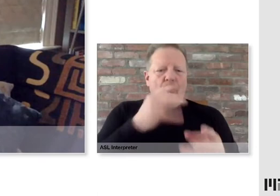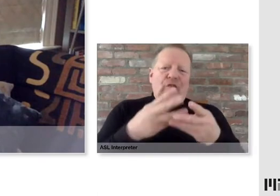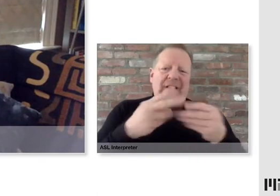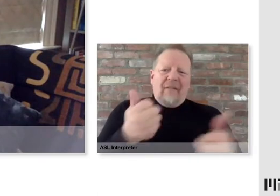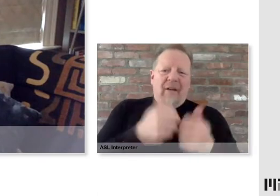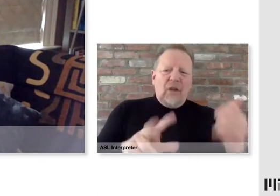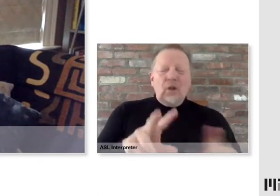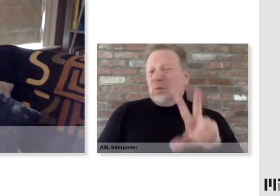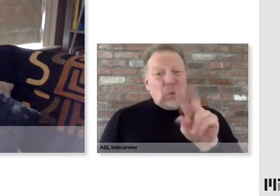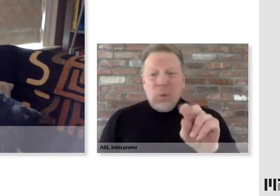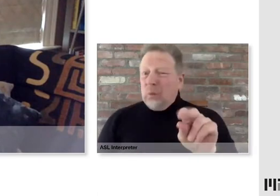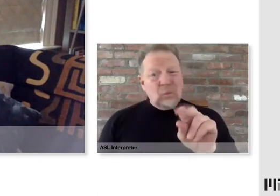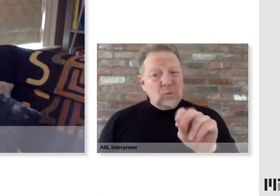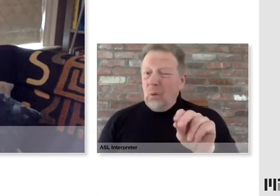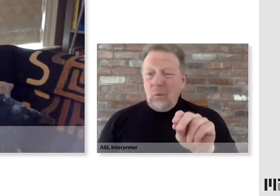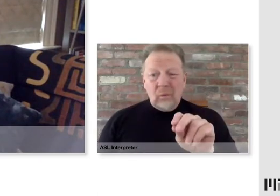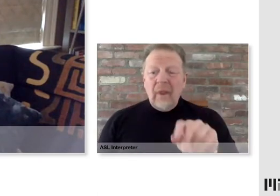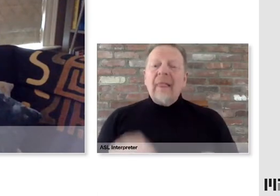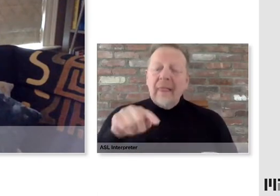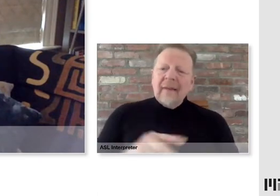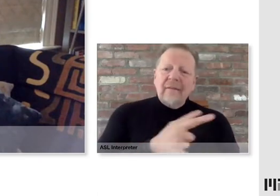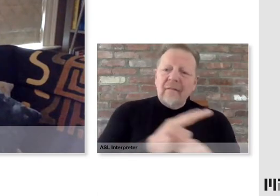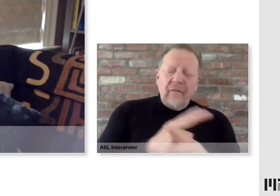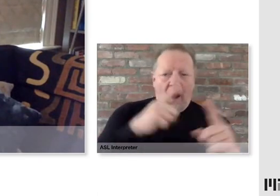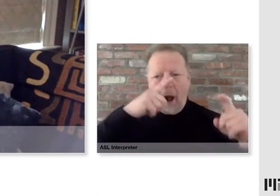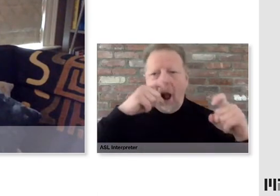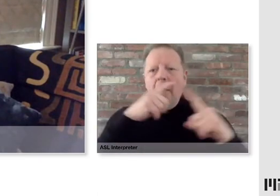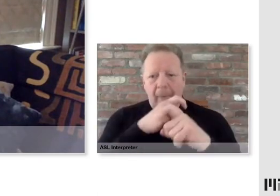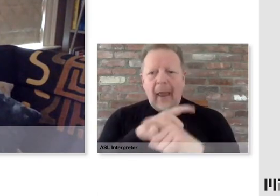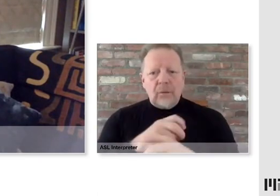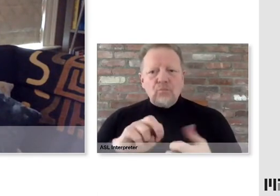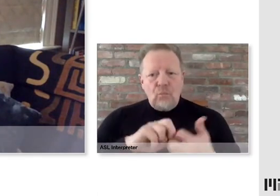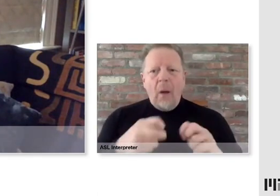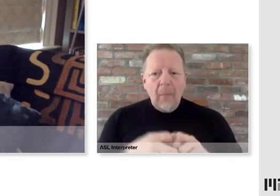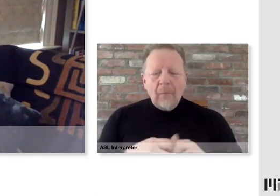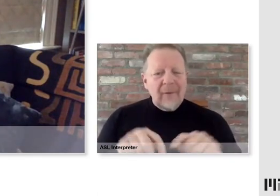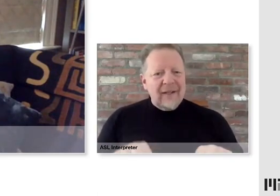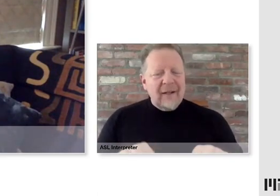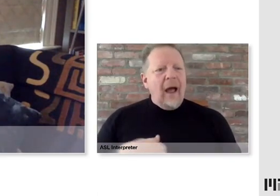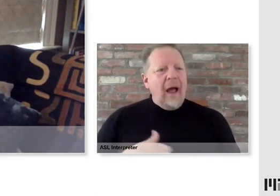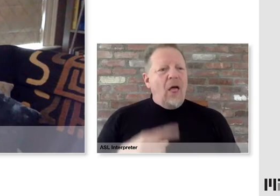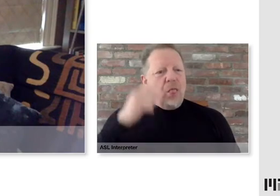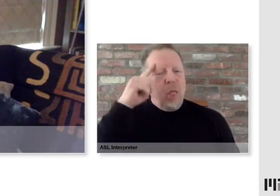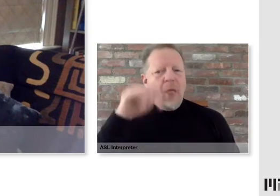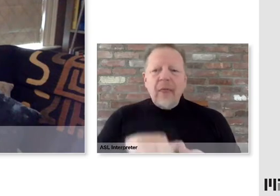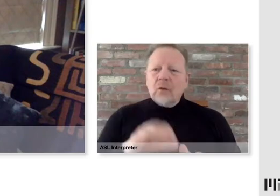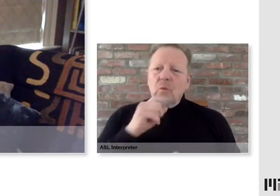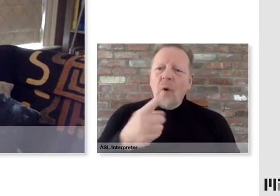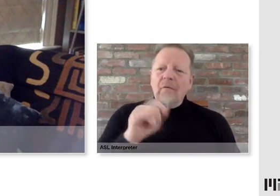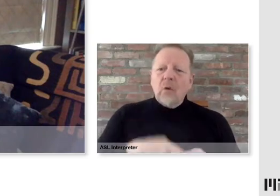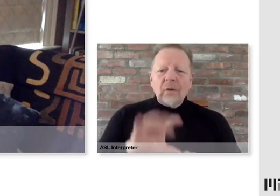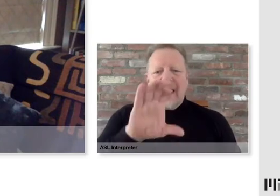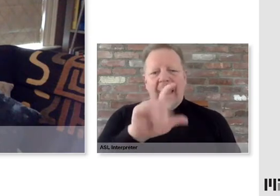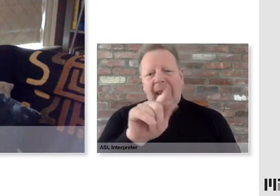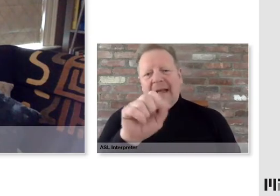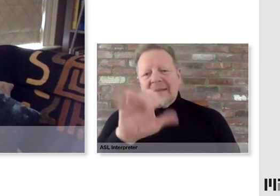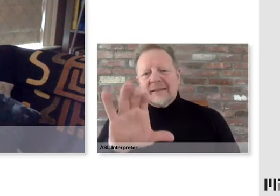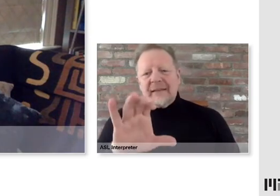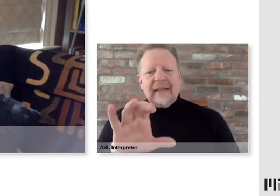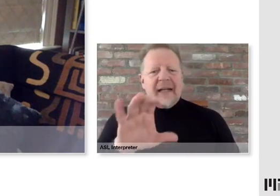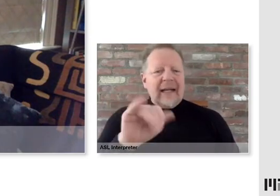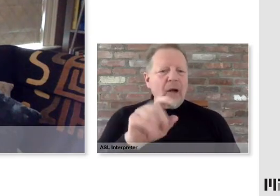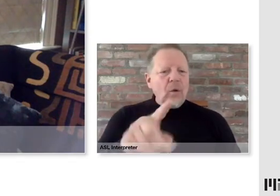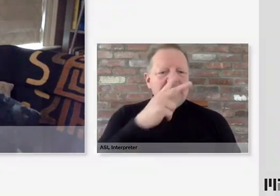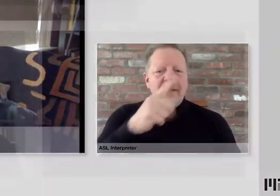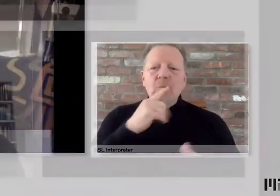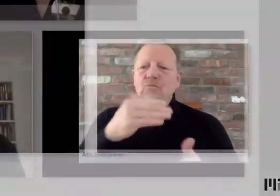No, this is a very complex problem. And this is, I thought this was one of those classic cases where you see the process of